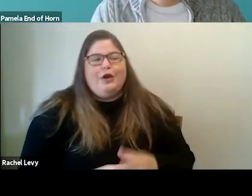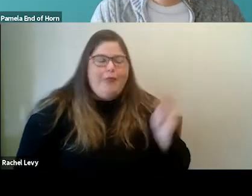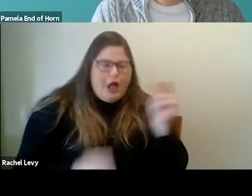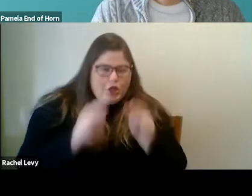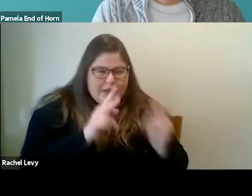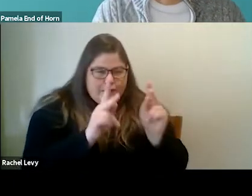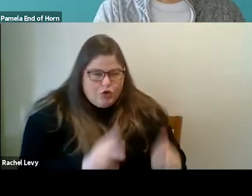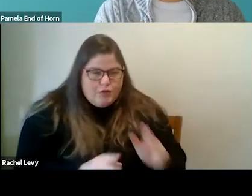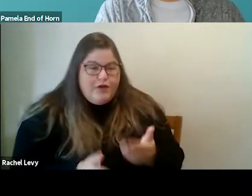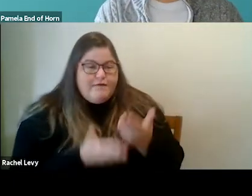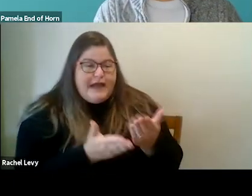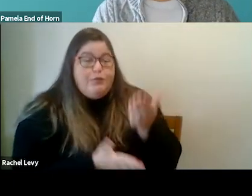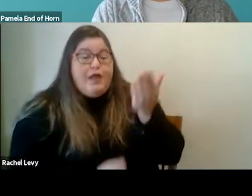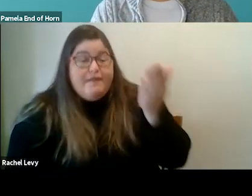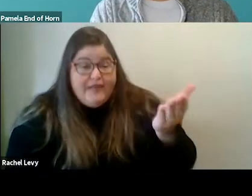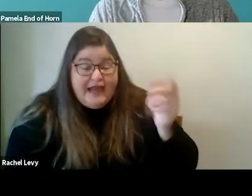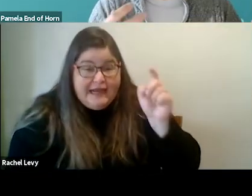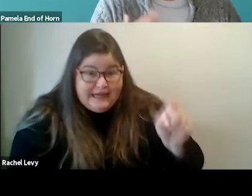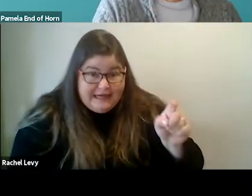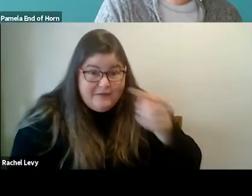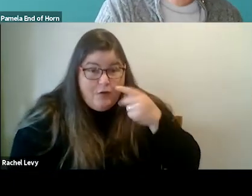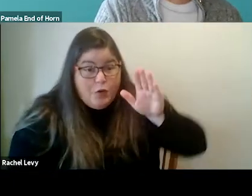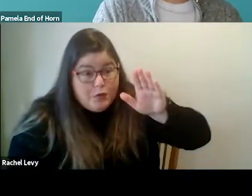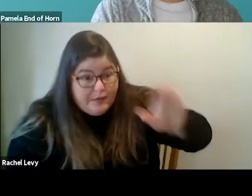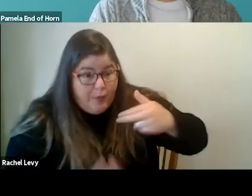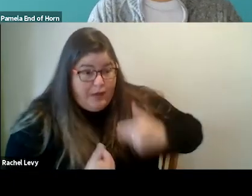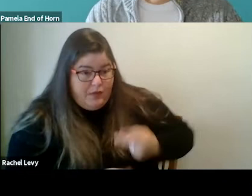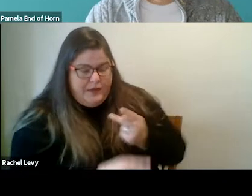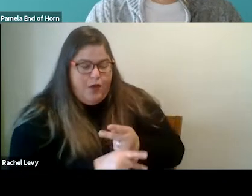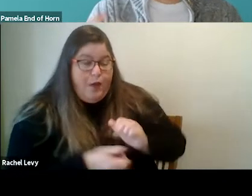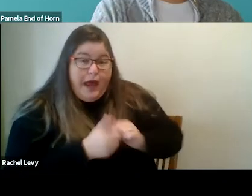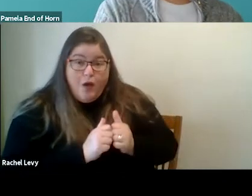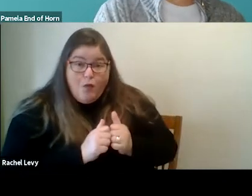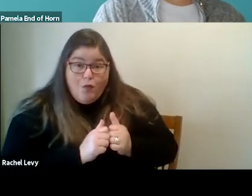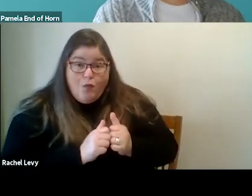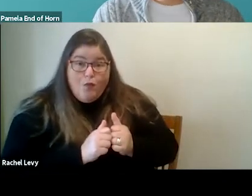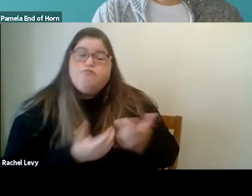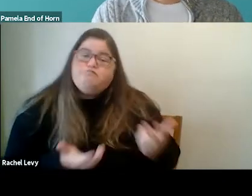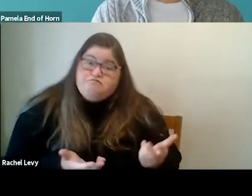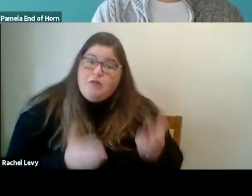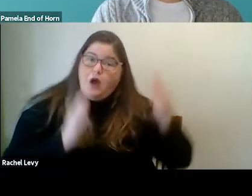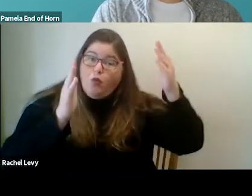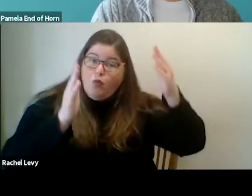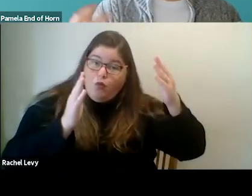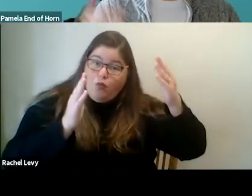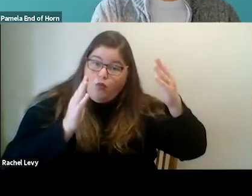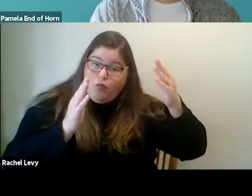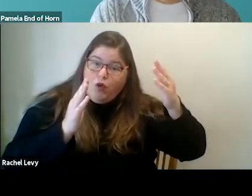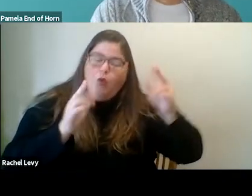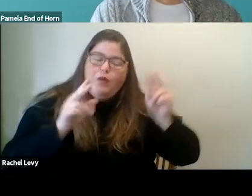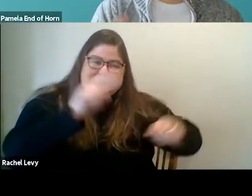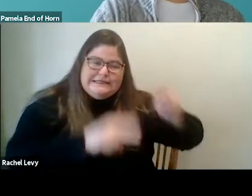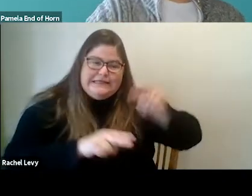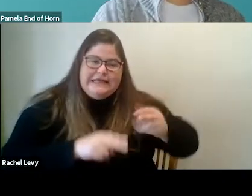what they need in regards to their healthcare. How do we do that? We do that by accepting them, by assessing